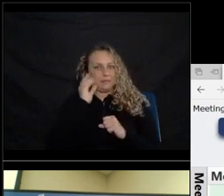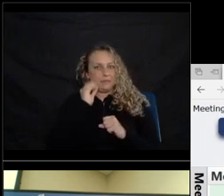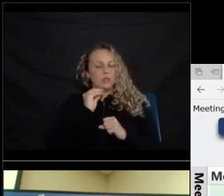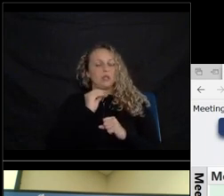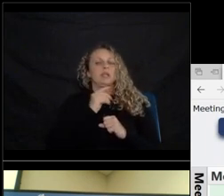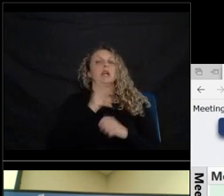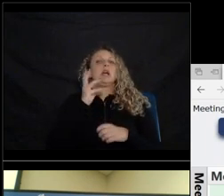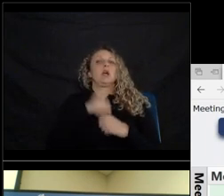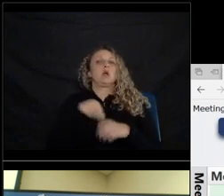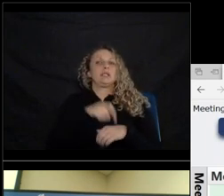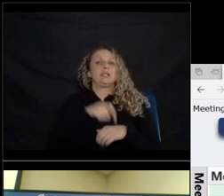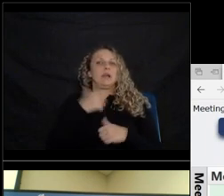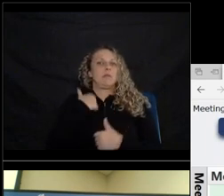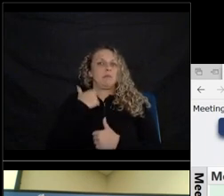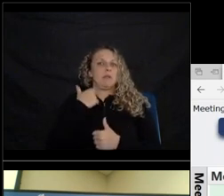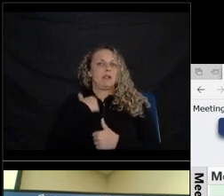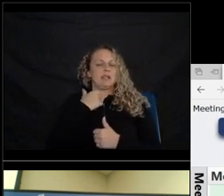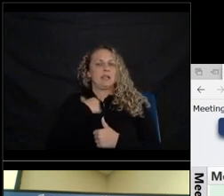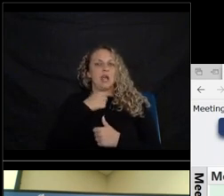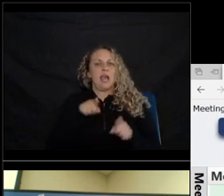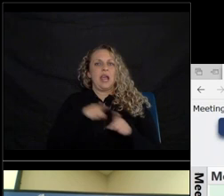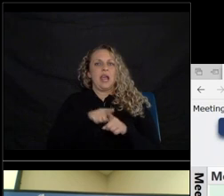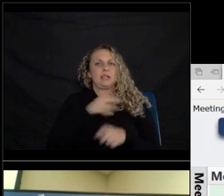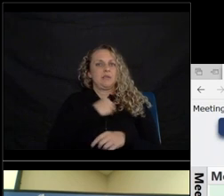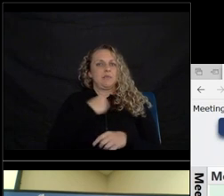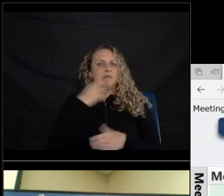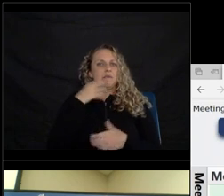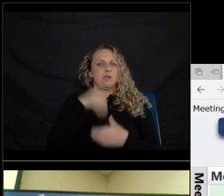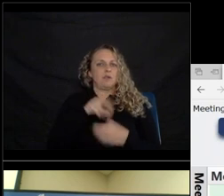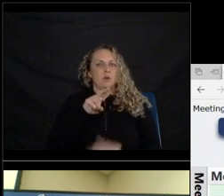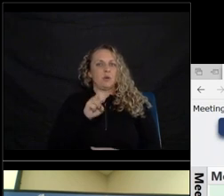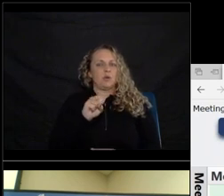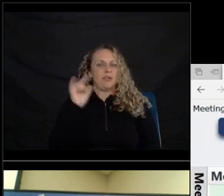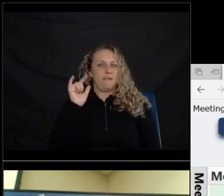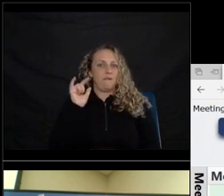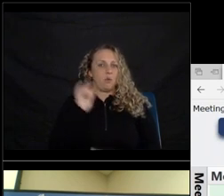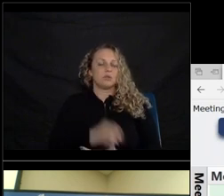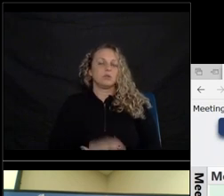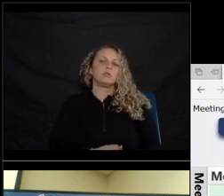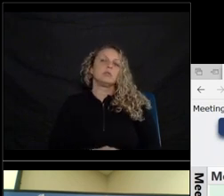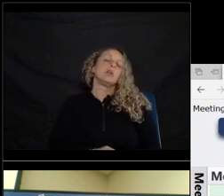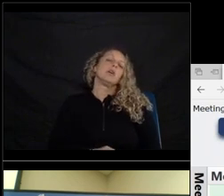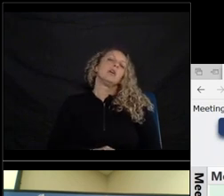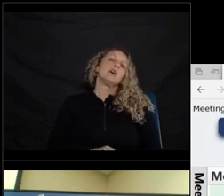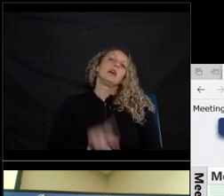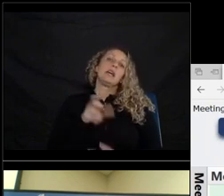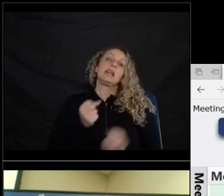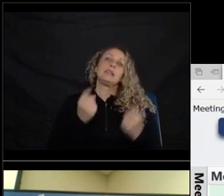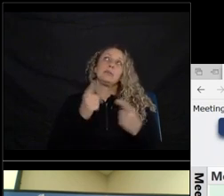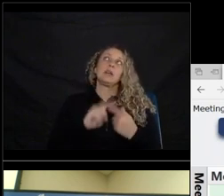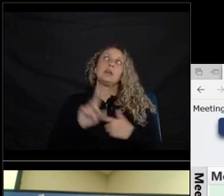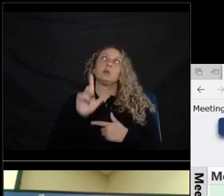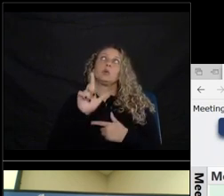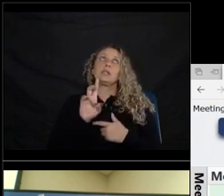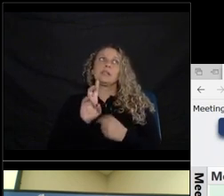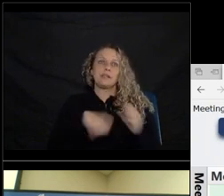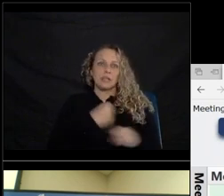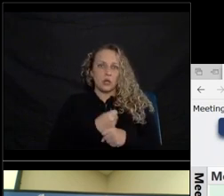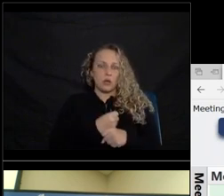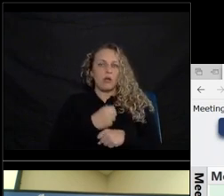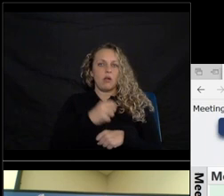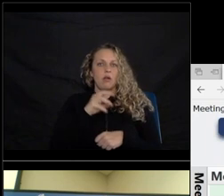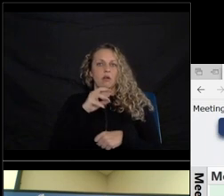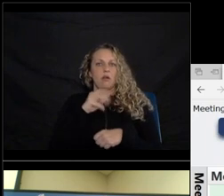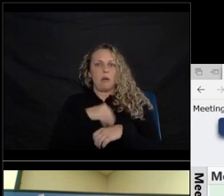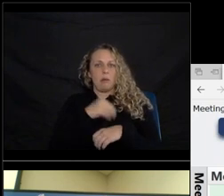including his time in the military as a member of the United States Air Force. He spent 27 years with Miami-Dade